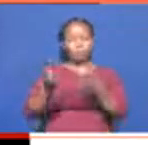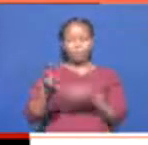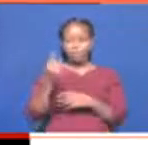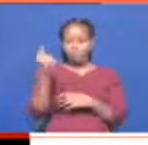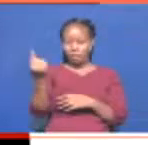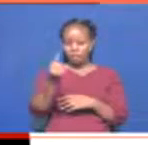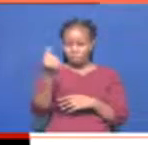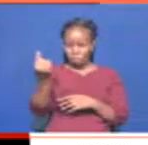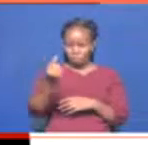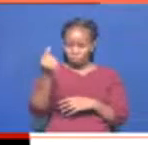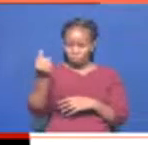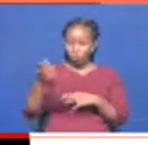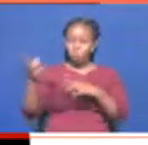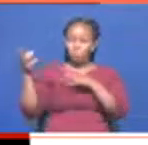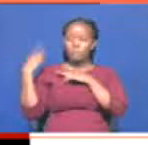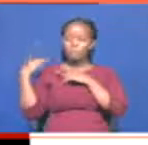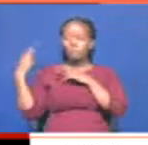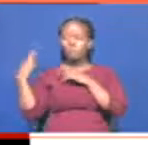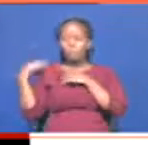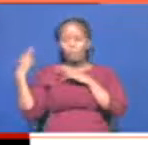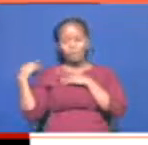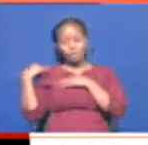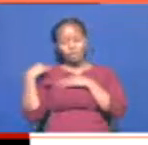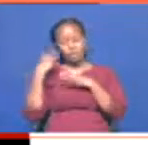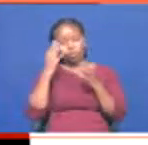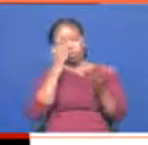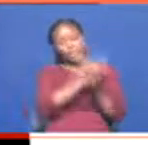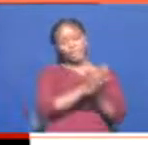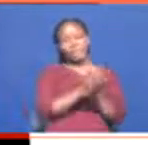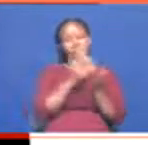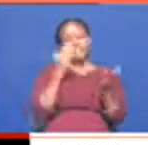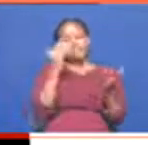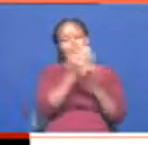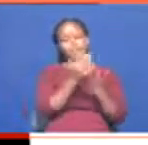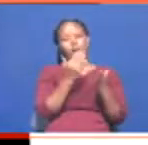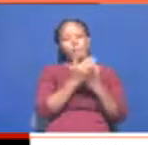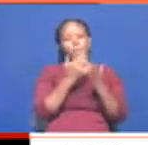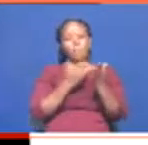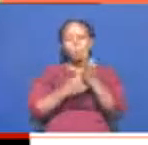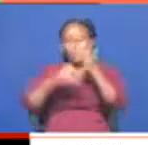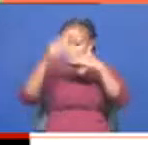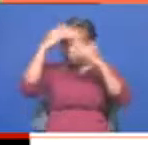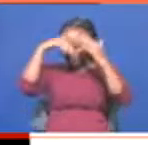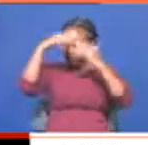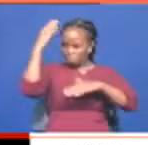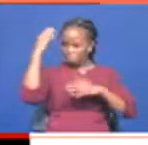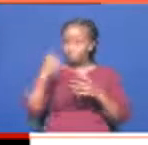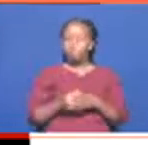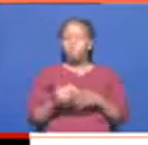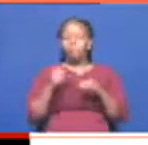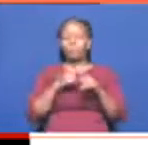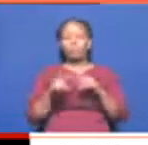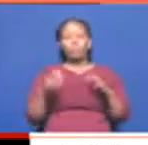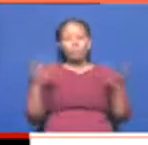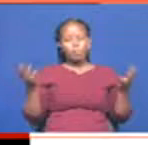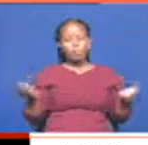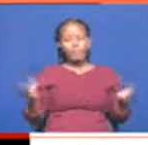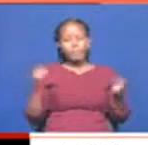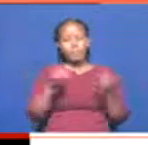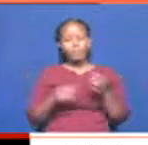of accrediting the programs at the university. But we are in discussion